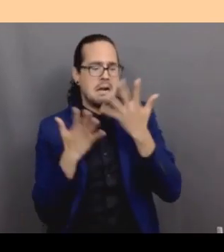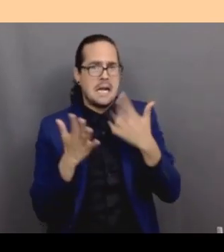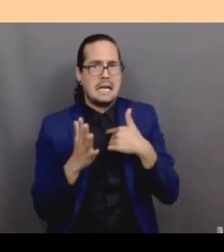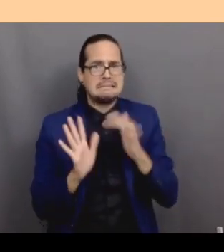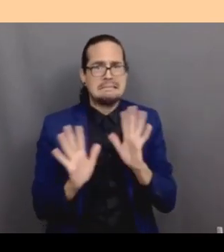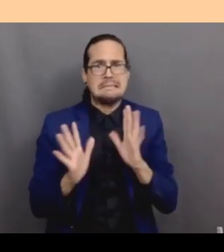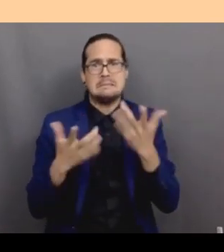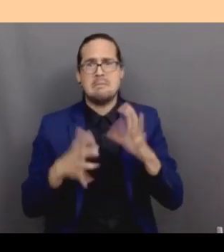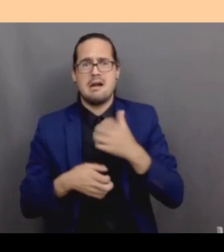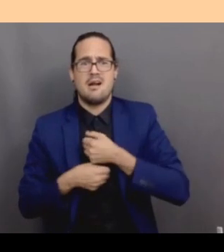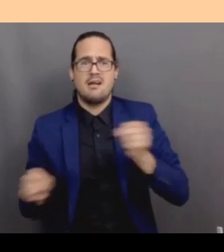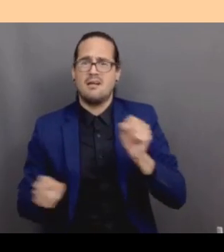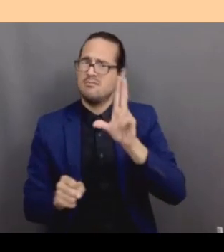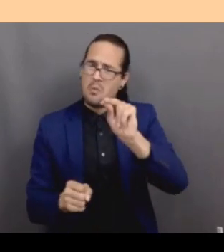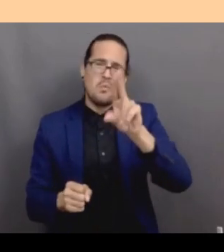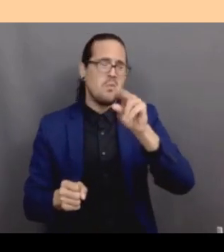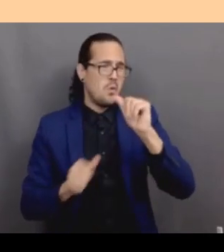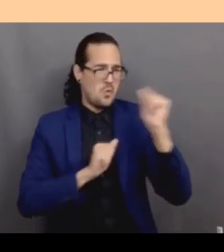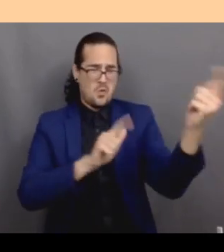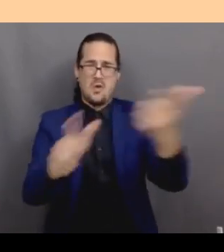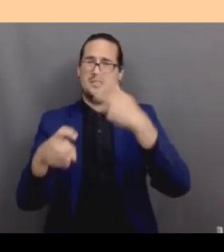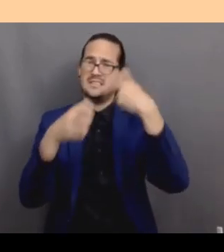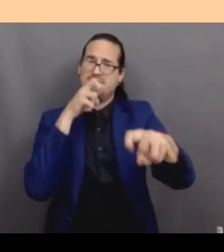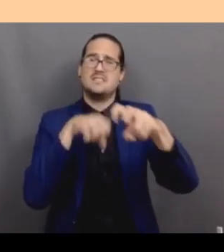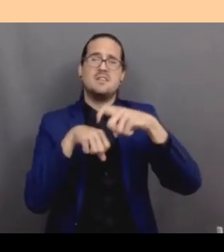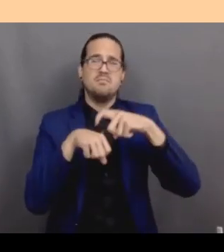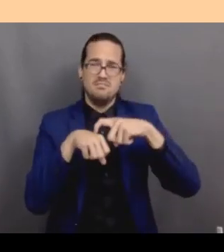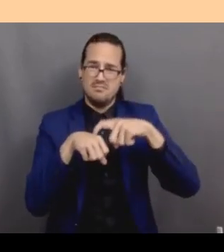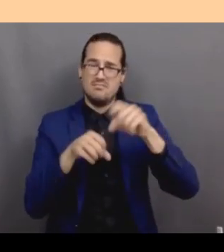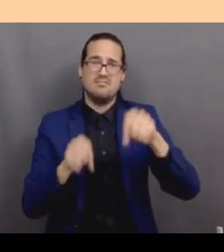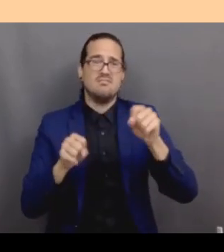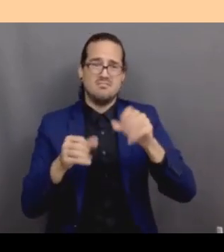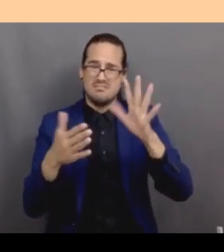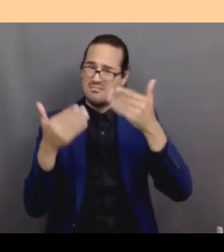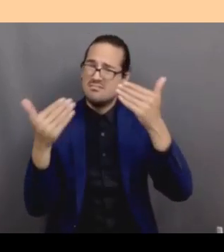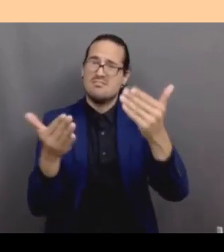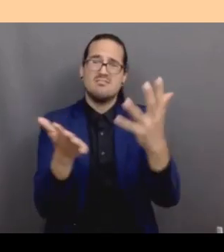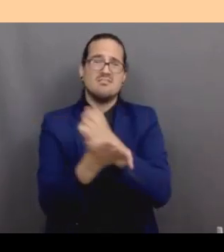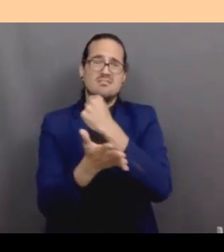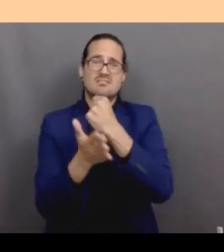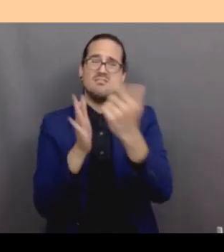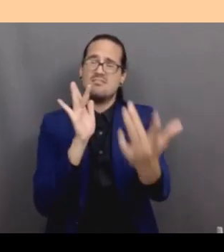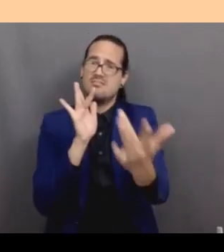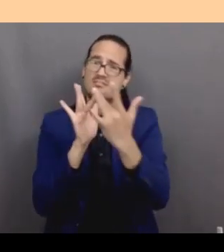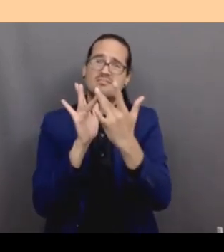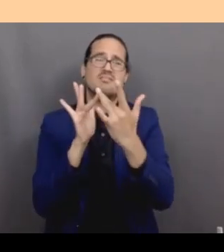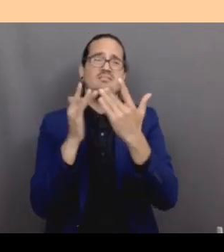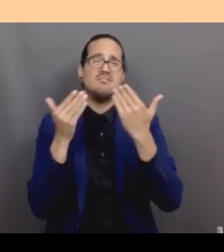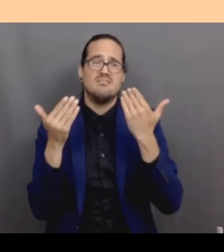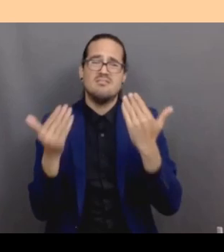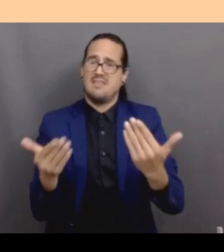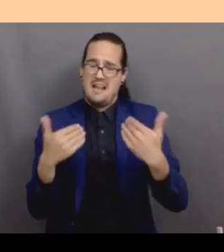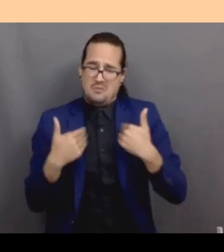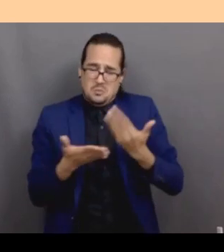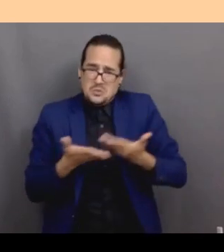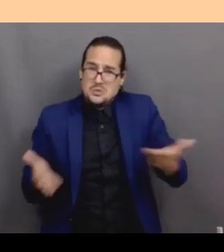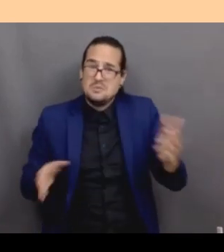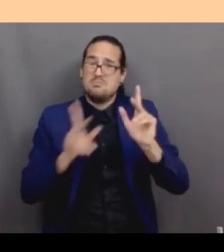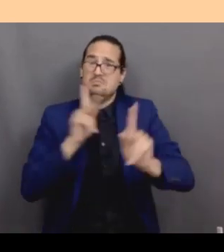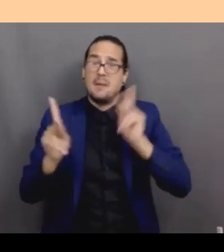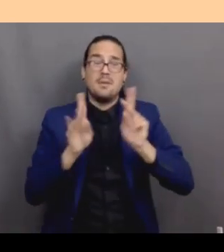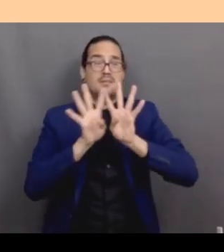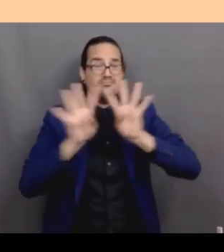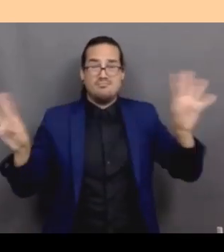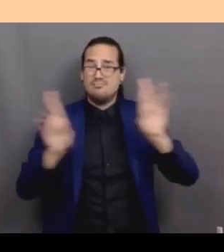community members to take advantage of our great services. We have people standing by, wanting to help and wanting to assist, and